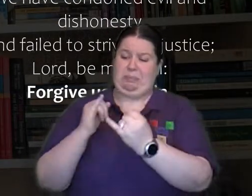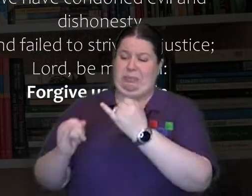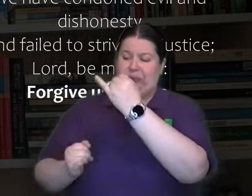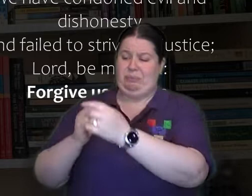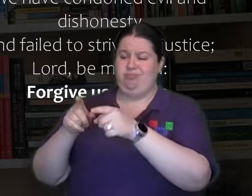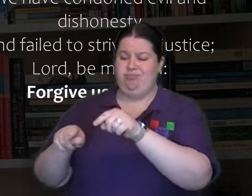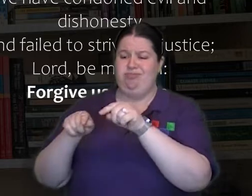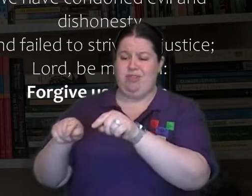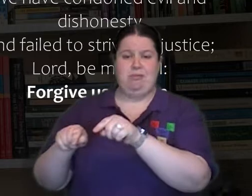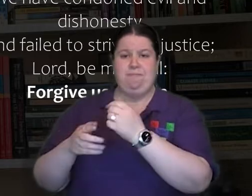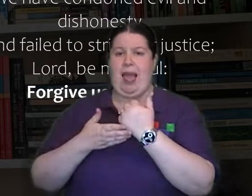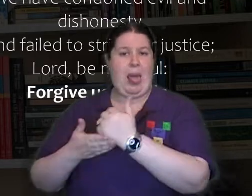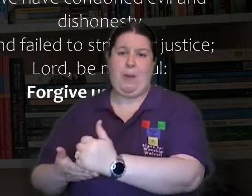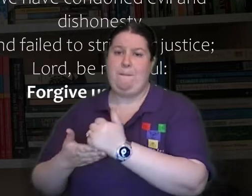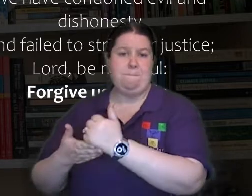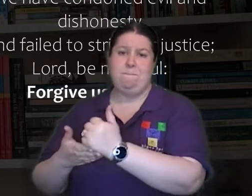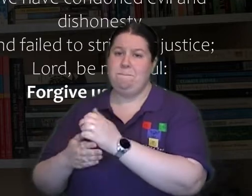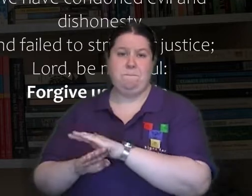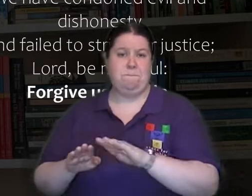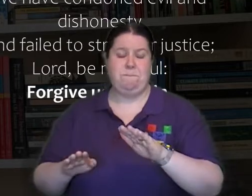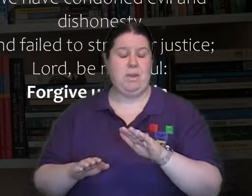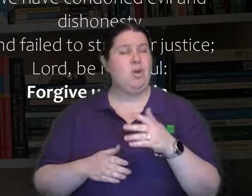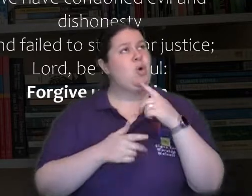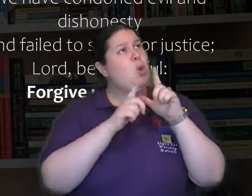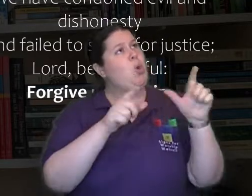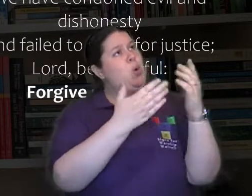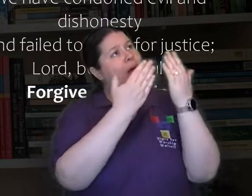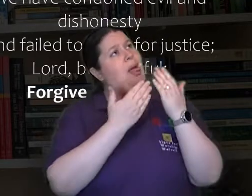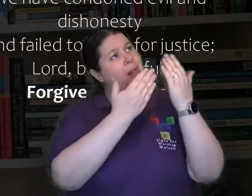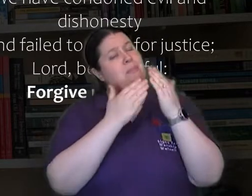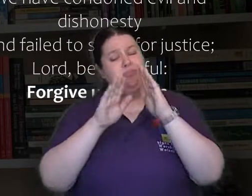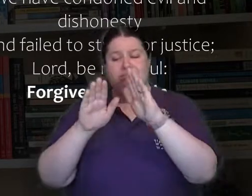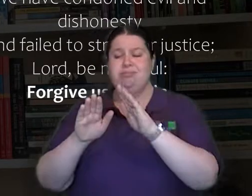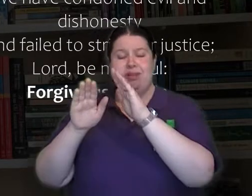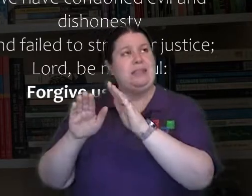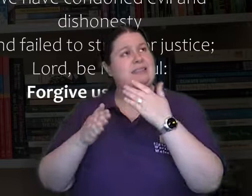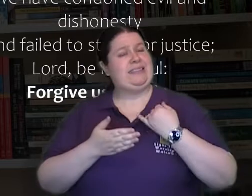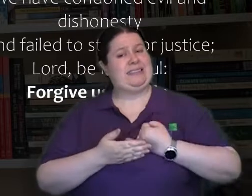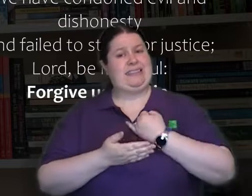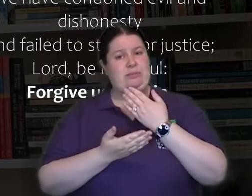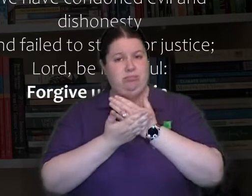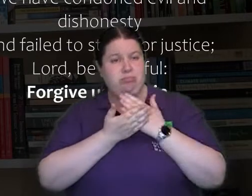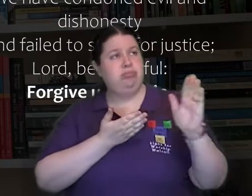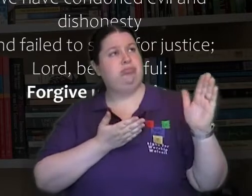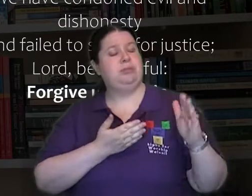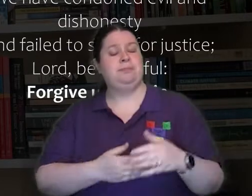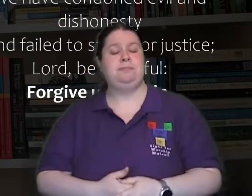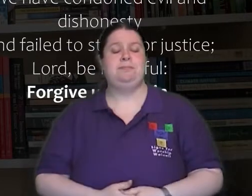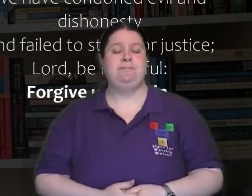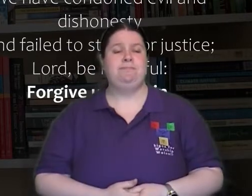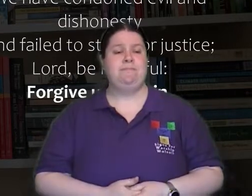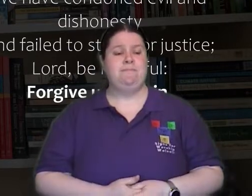We've seen the ill treatment of others and have not gone to their aid. Lord, be merciful. Forgive us our